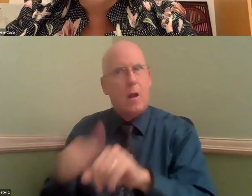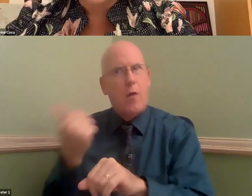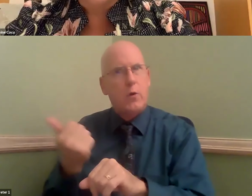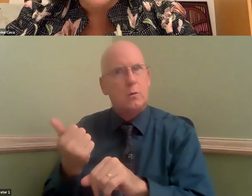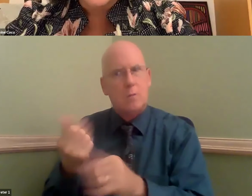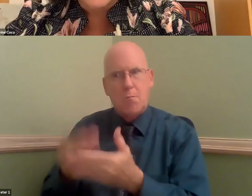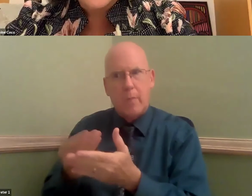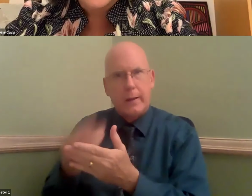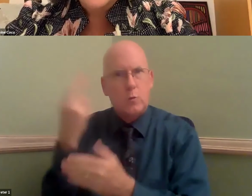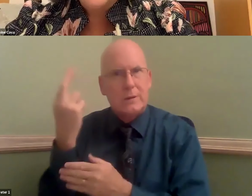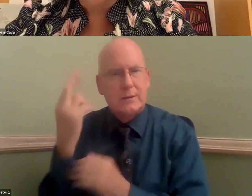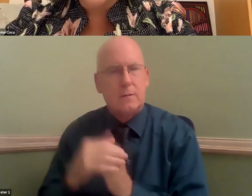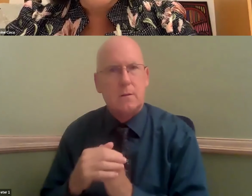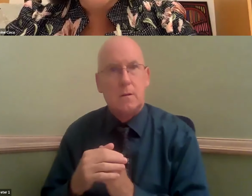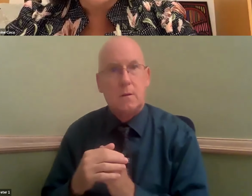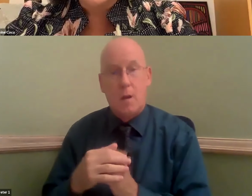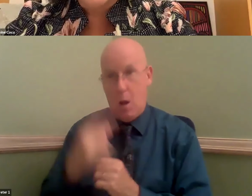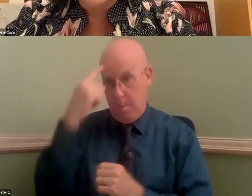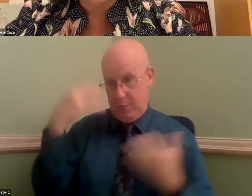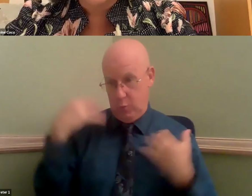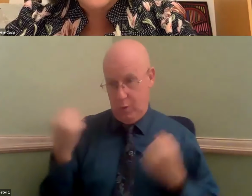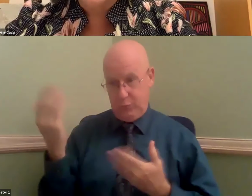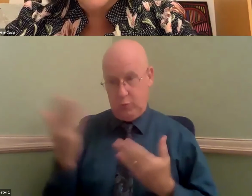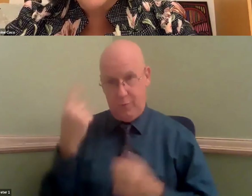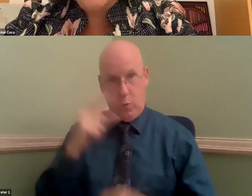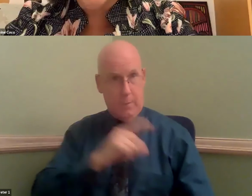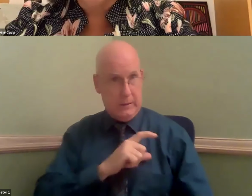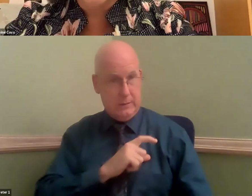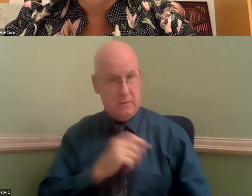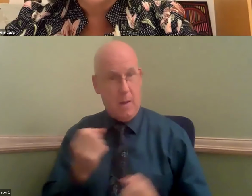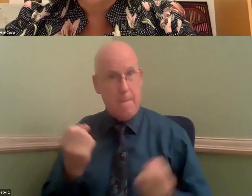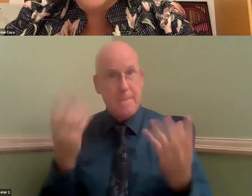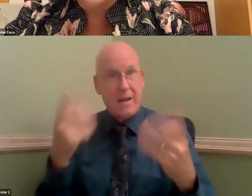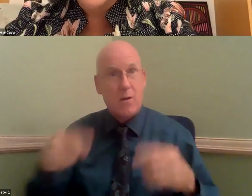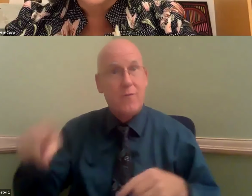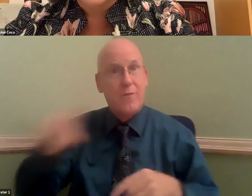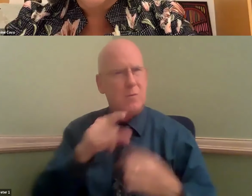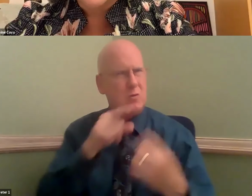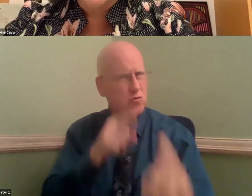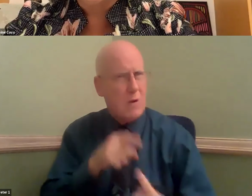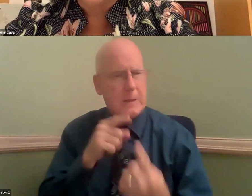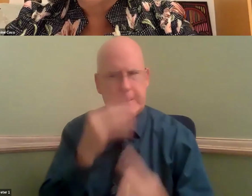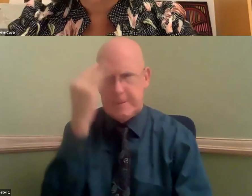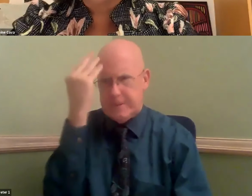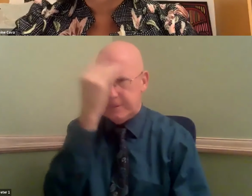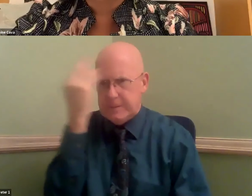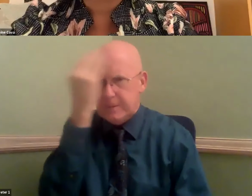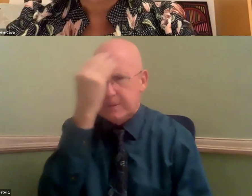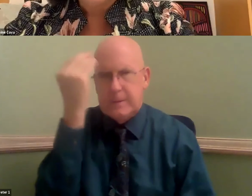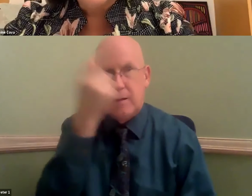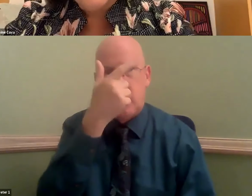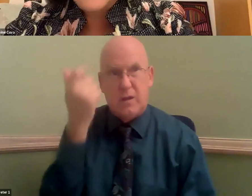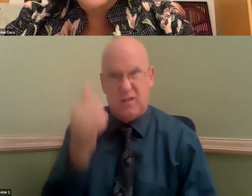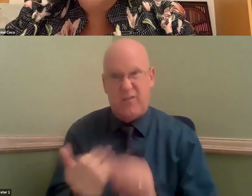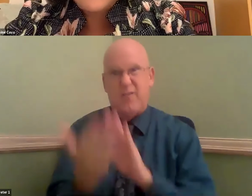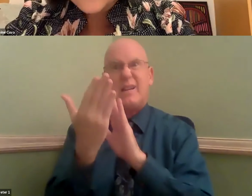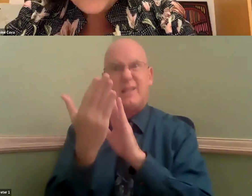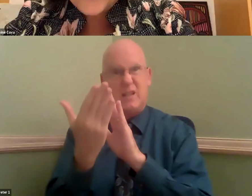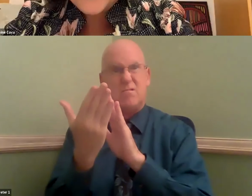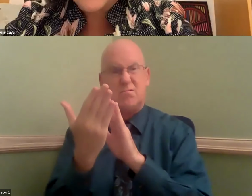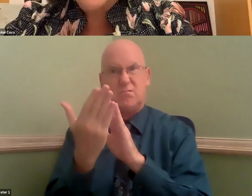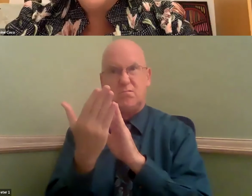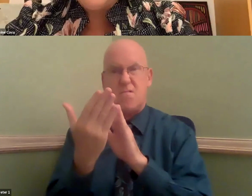we have a mental health service for our police officers, many of whom are really struggling and suffering from the difficulties they're facing,